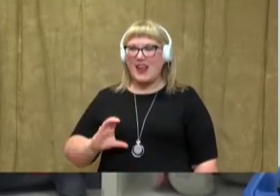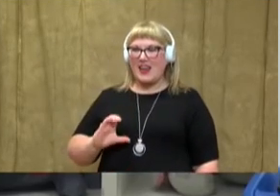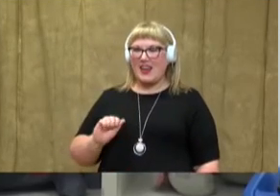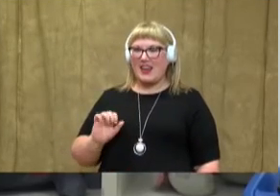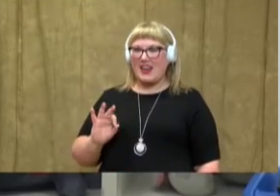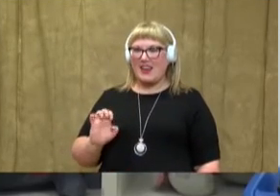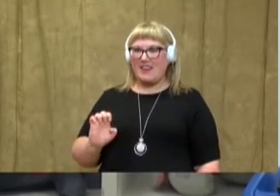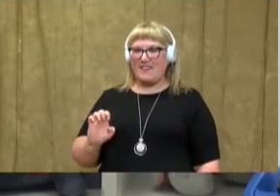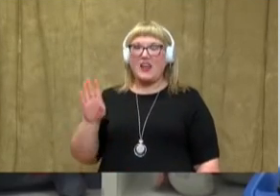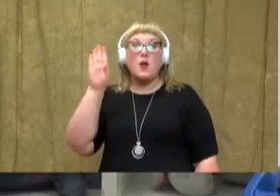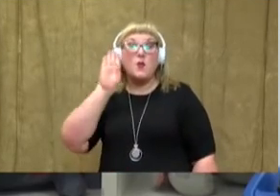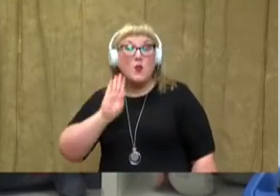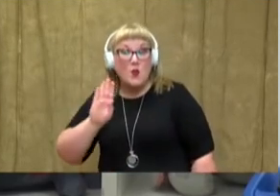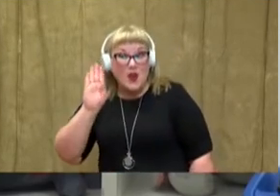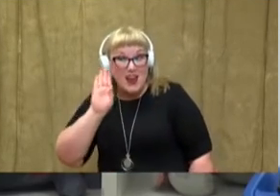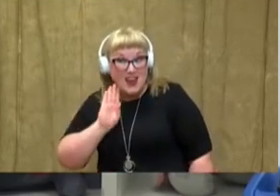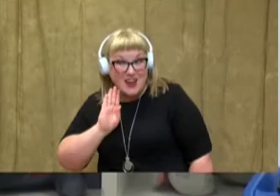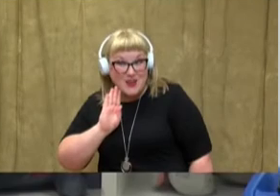Café is brown.